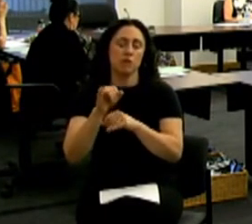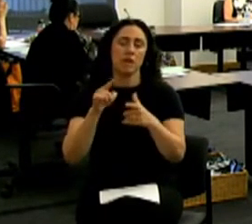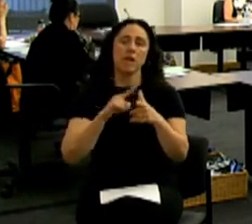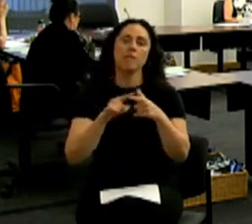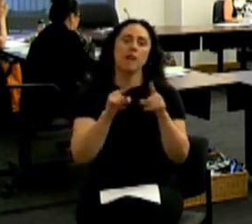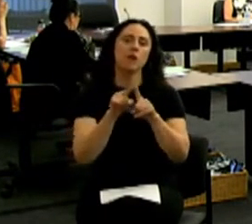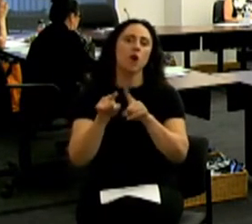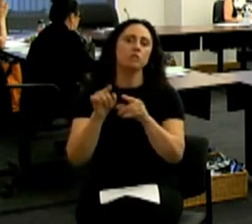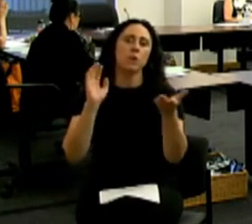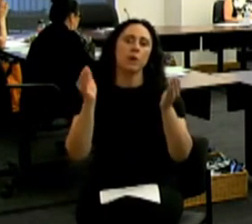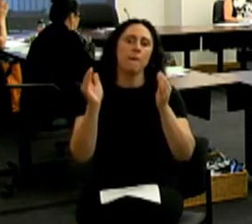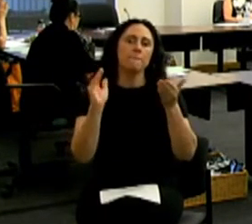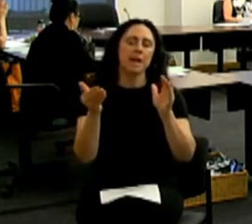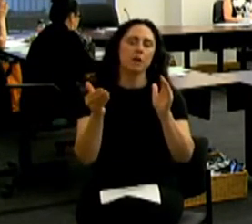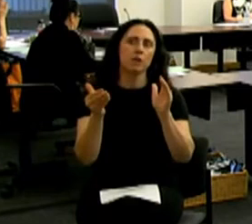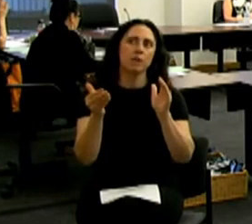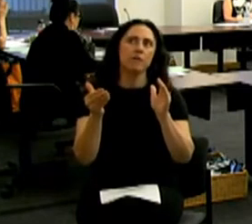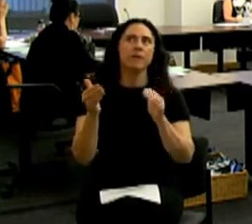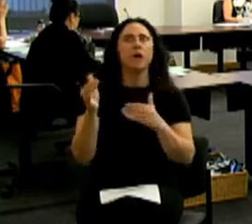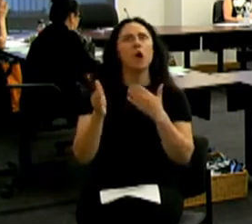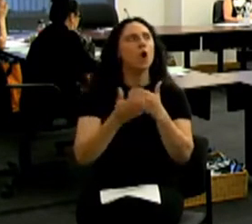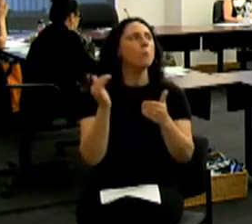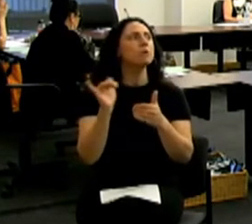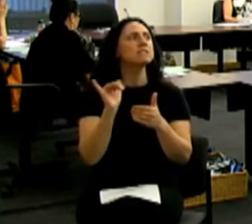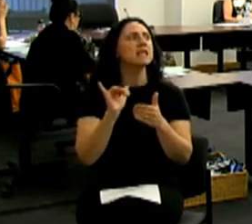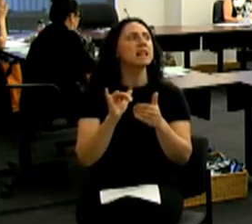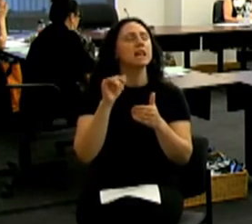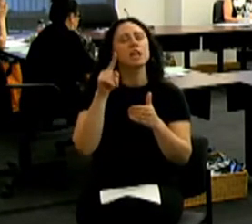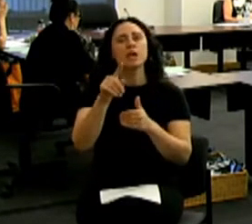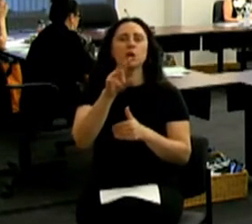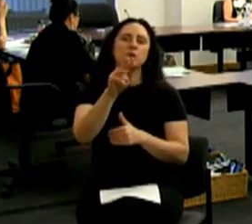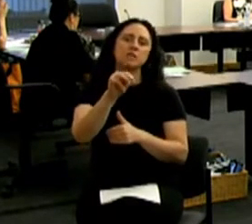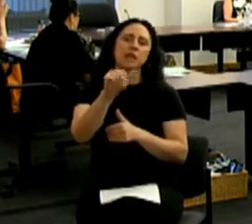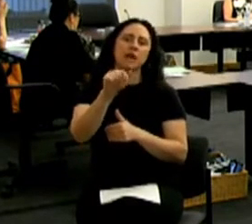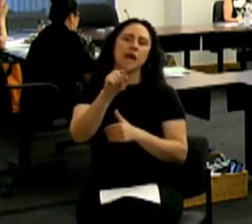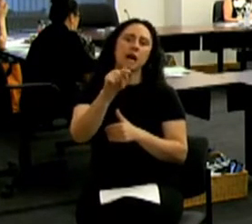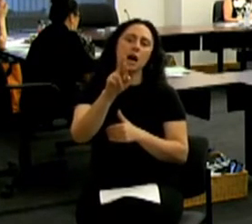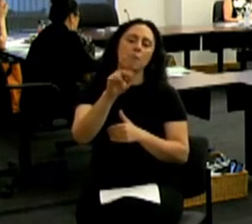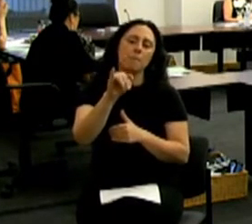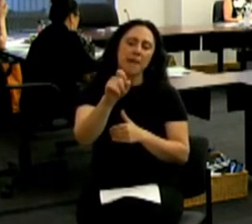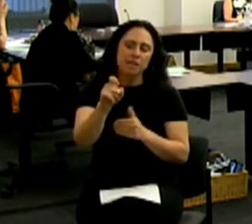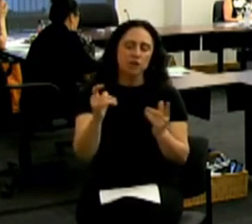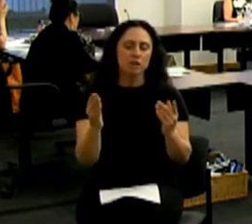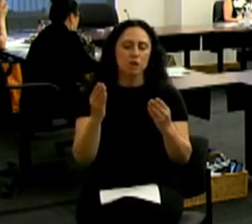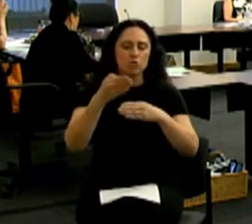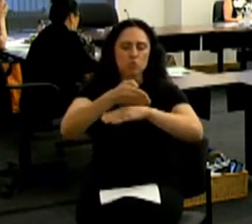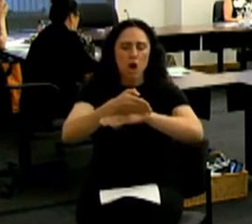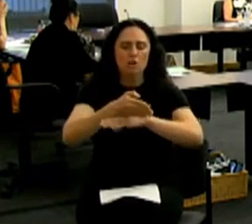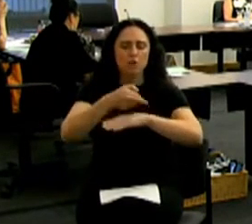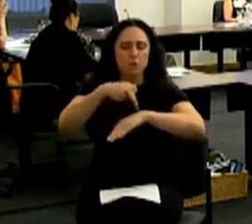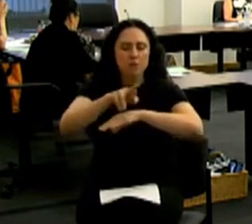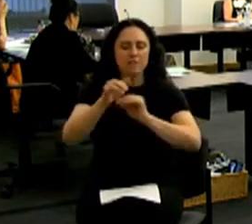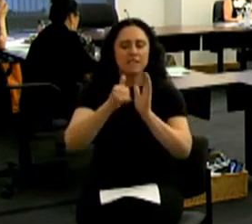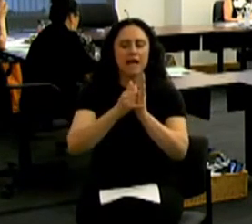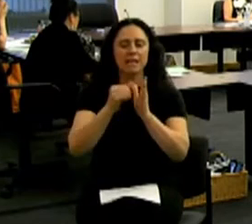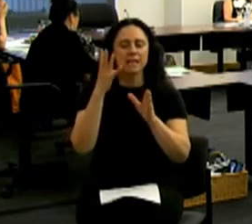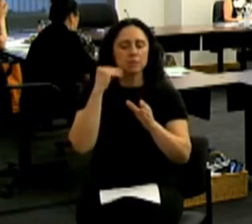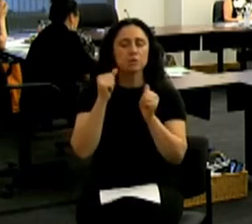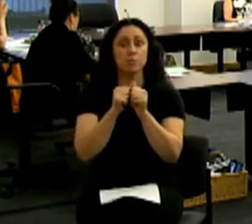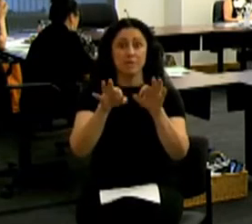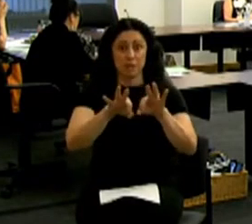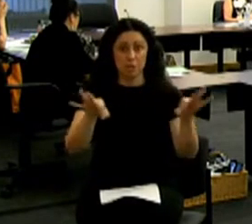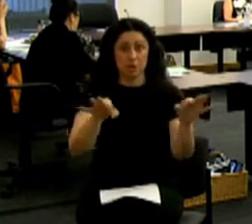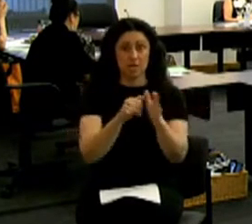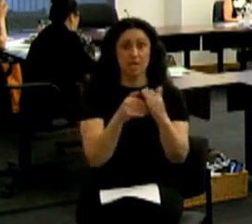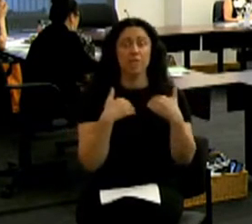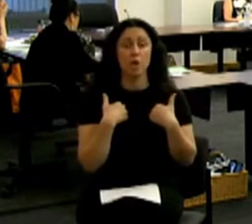then also compared kind of like there's a matrix cross-referencing that experience then with the degree that